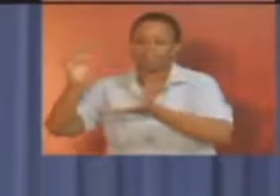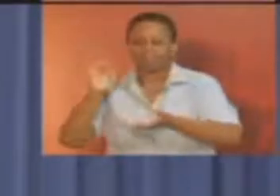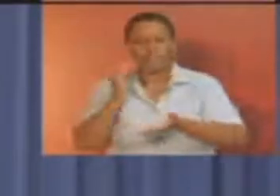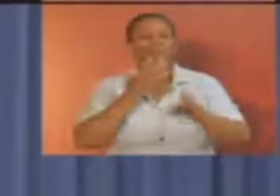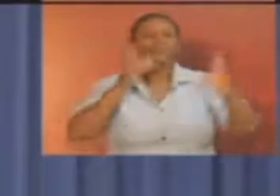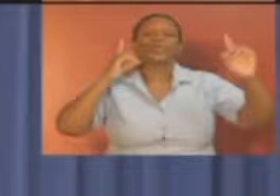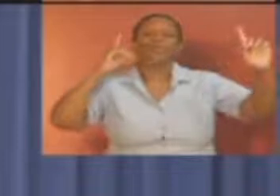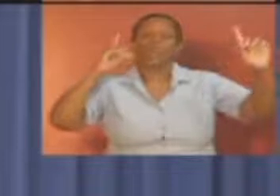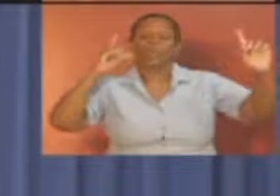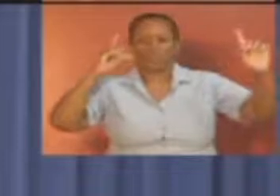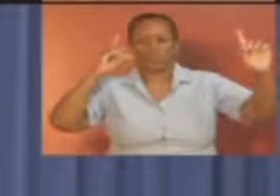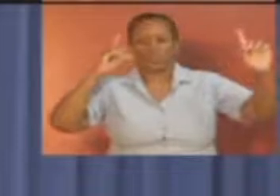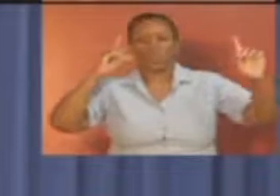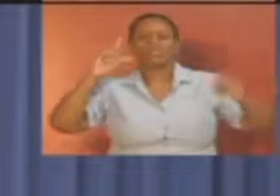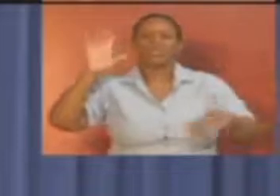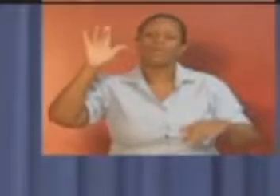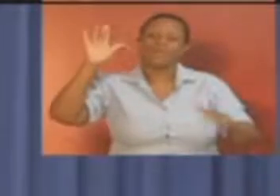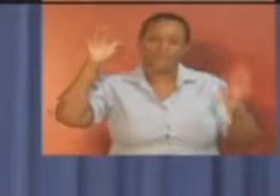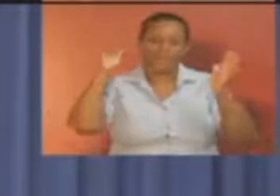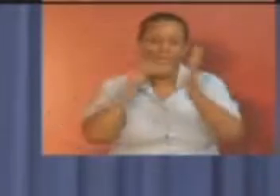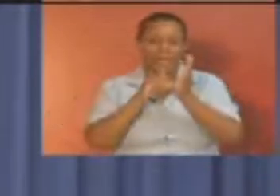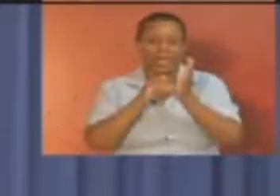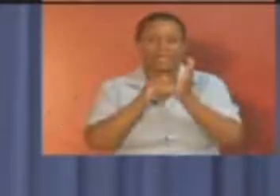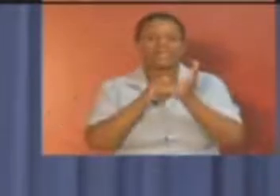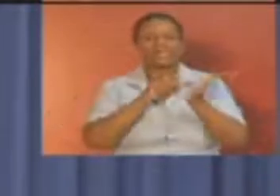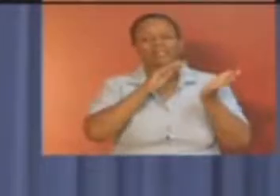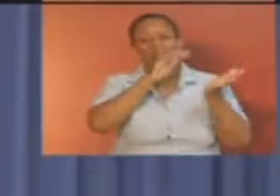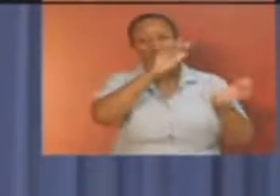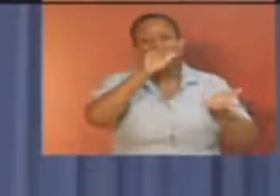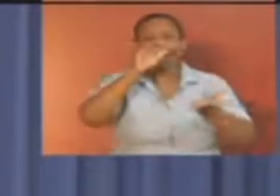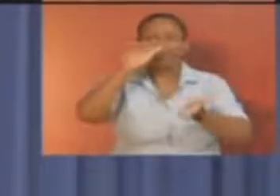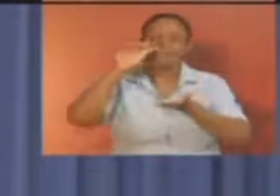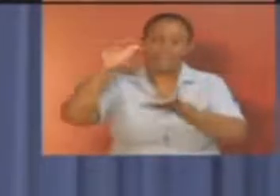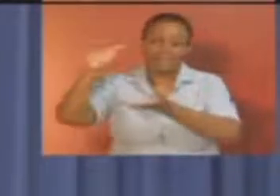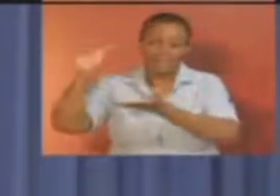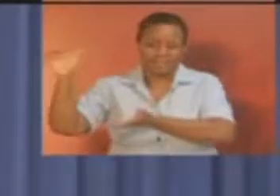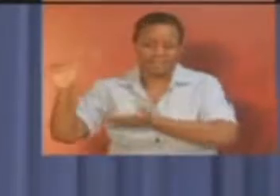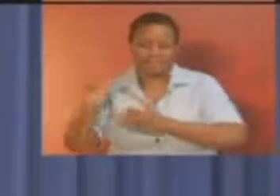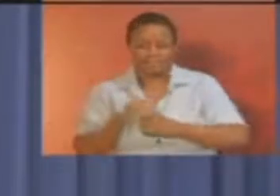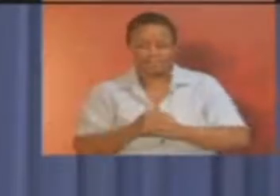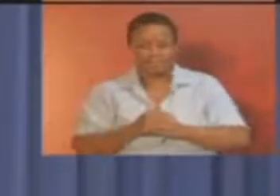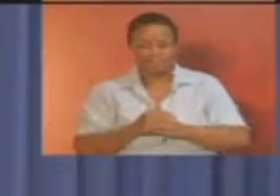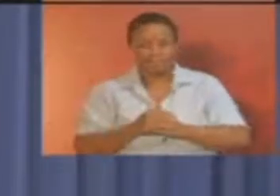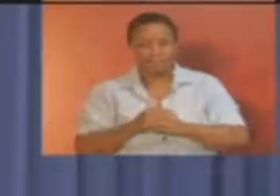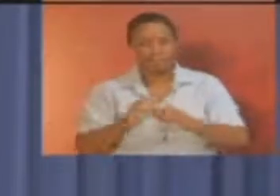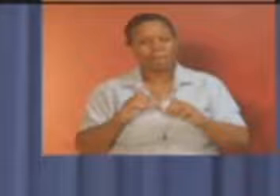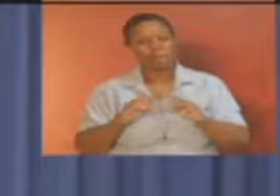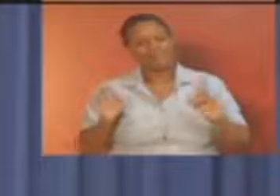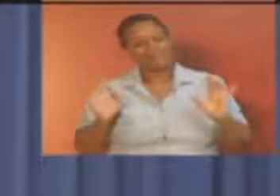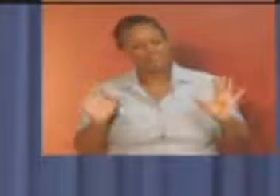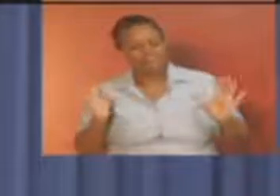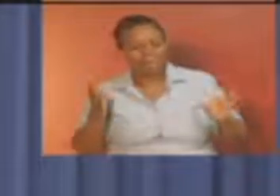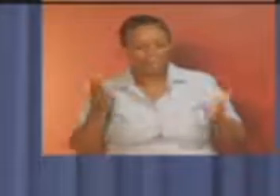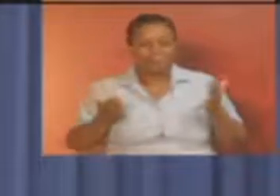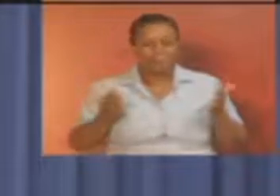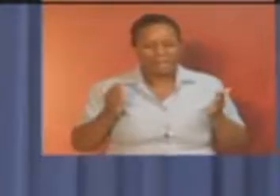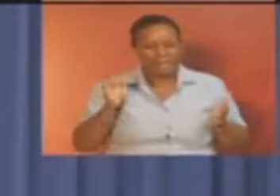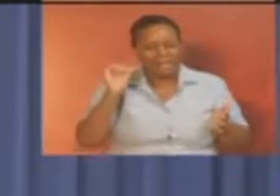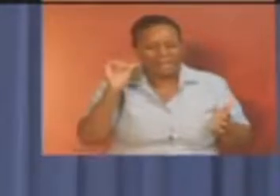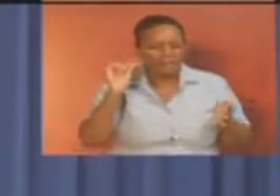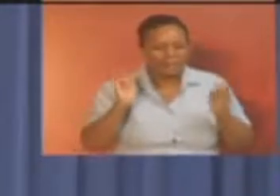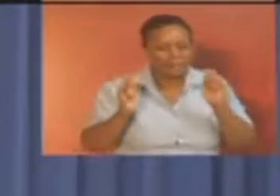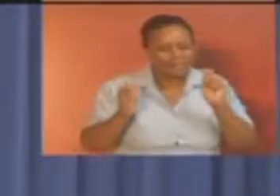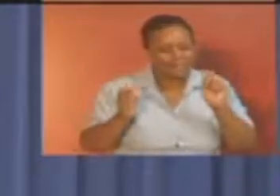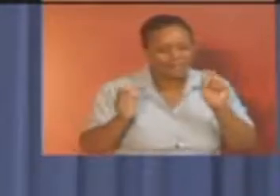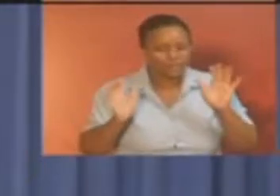25,000 of those packages. But there may be a little change for the better in the diet,